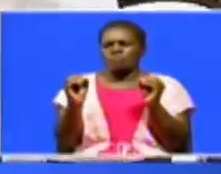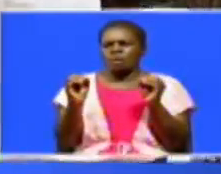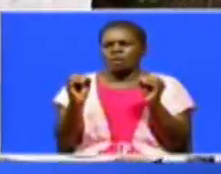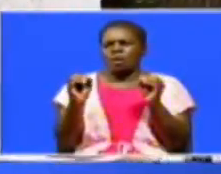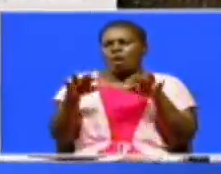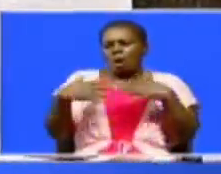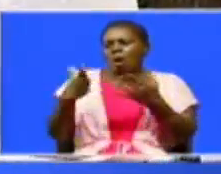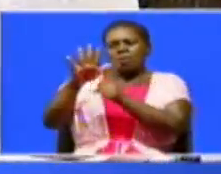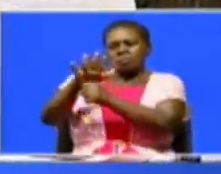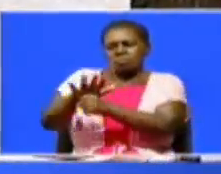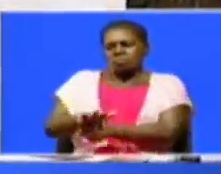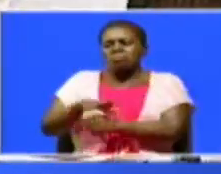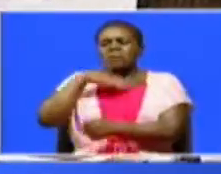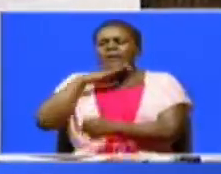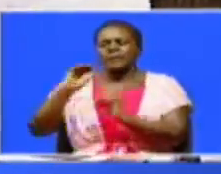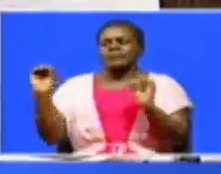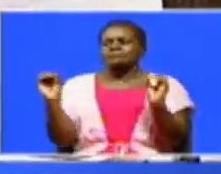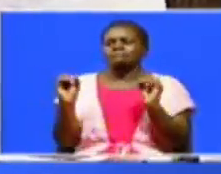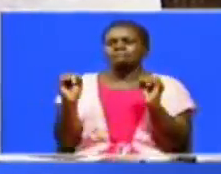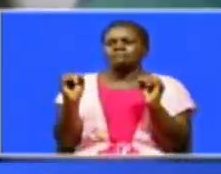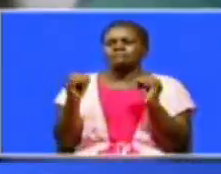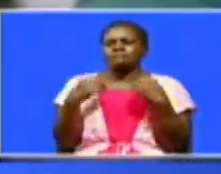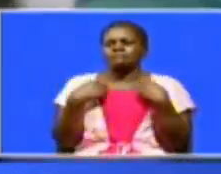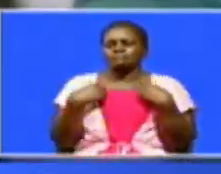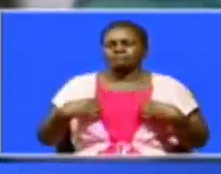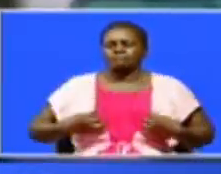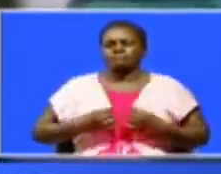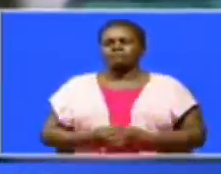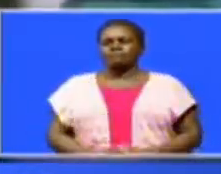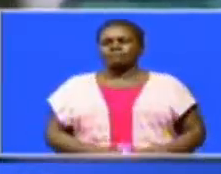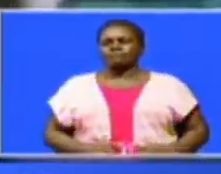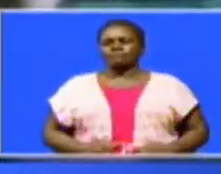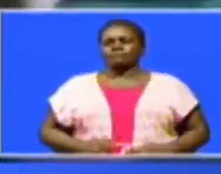au kuwabagua waliofiwa. Beldin Waliyeula, KTN News.